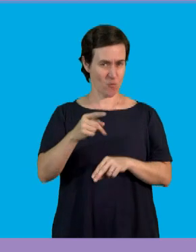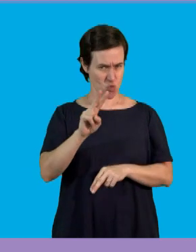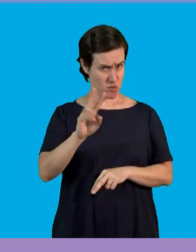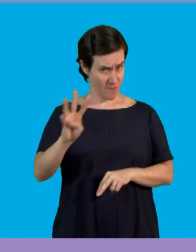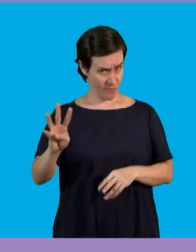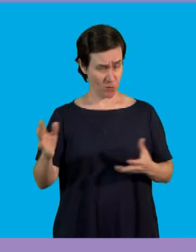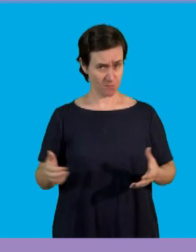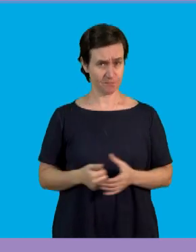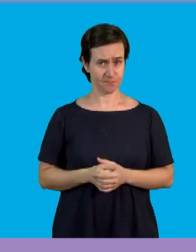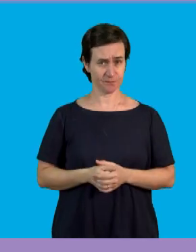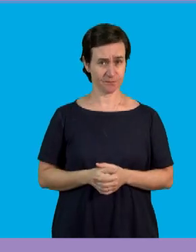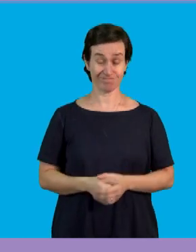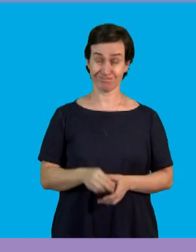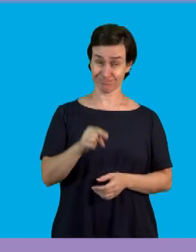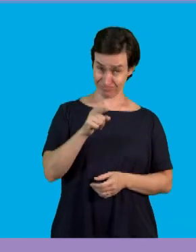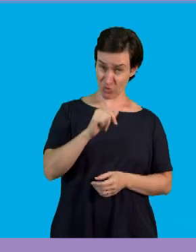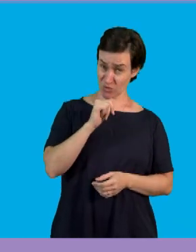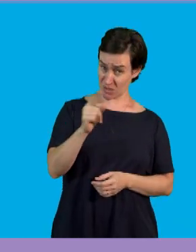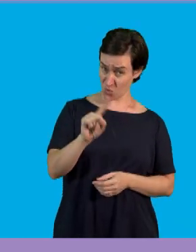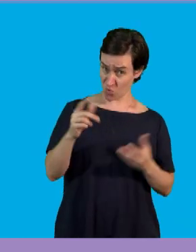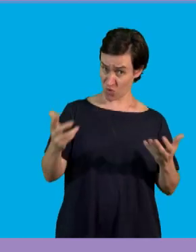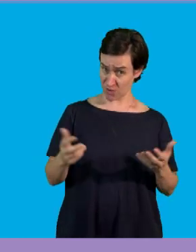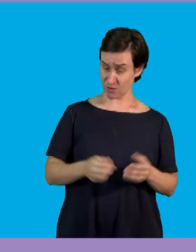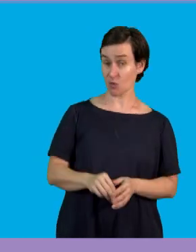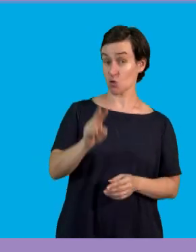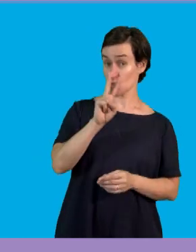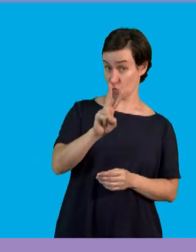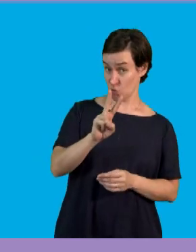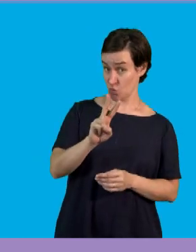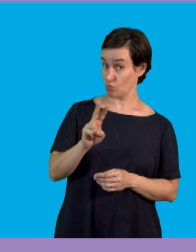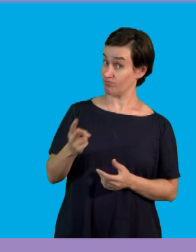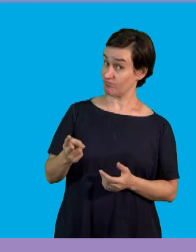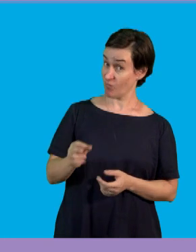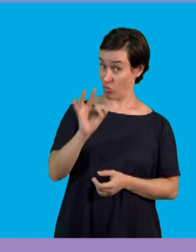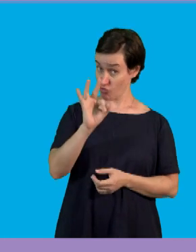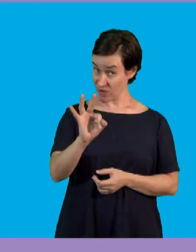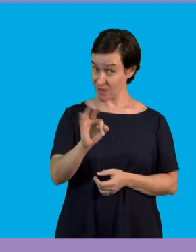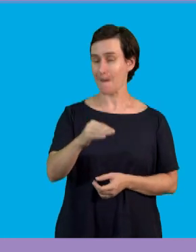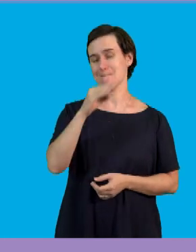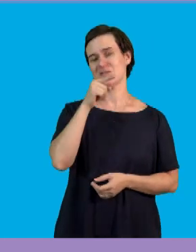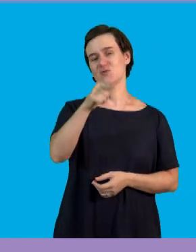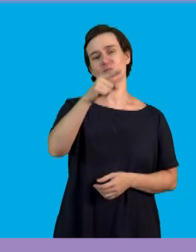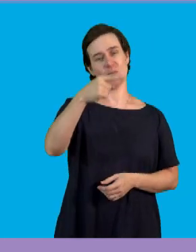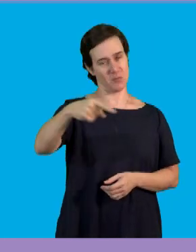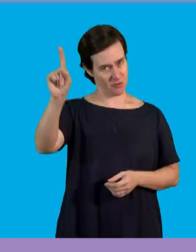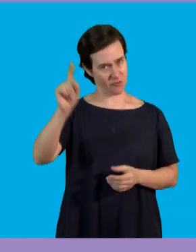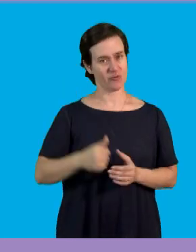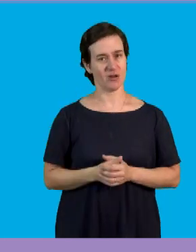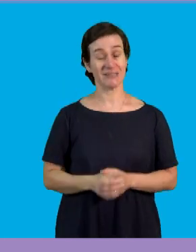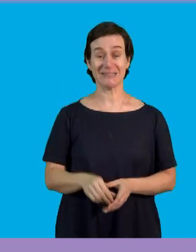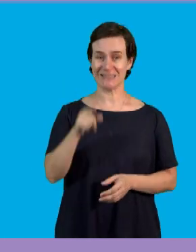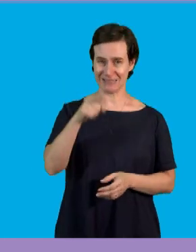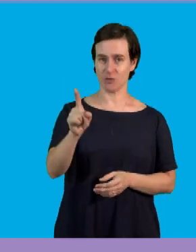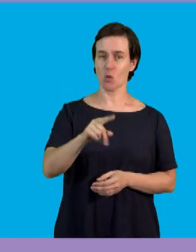24? If you are thinking of 2, and of 3, then you are absolutely correct. These